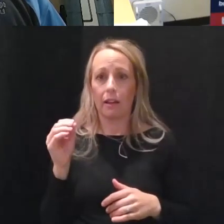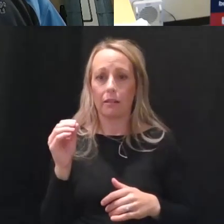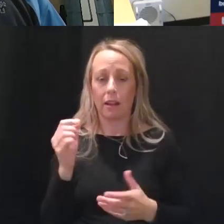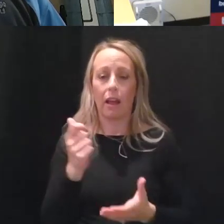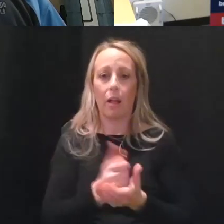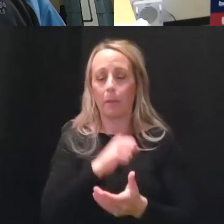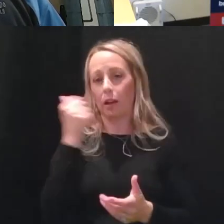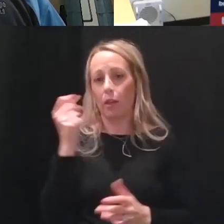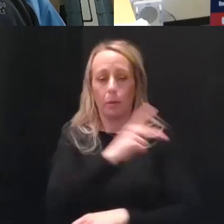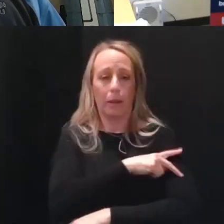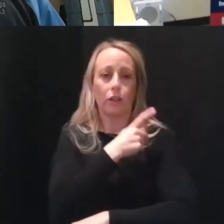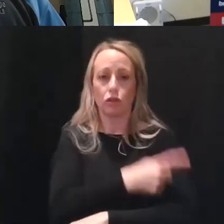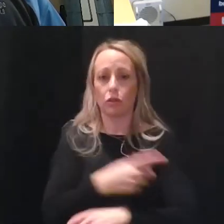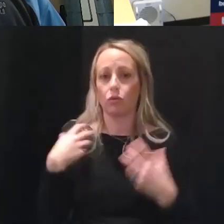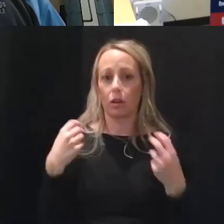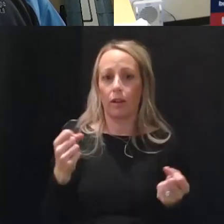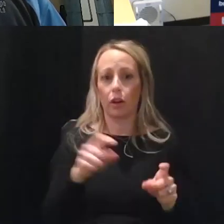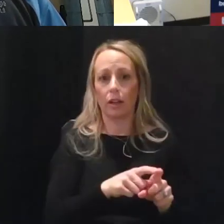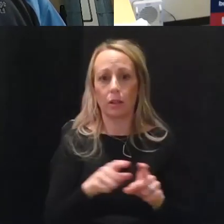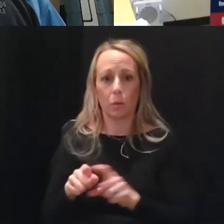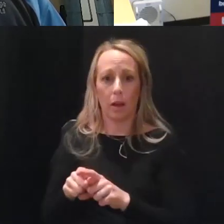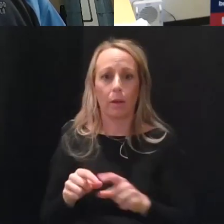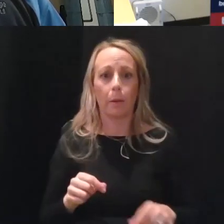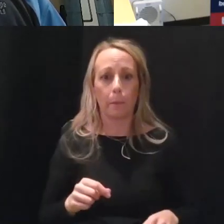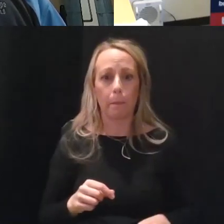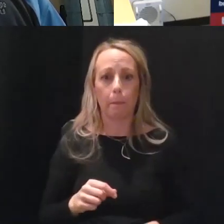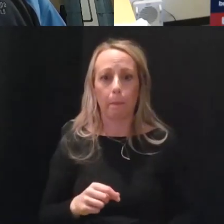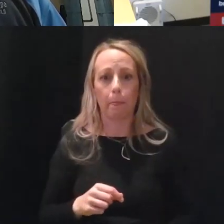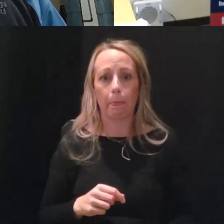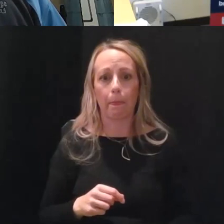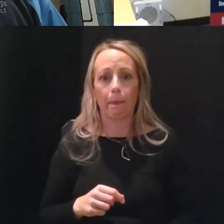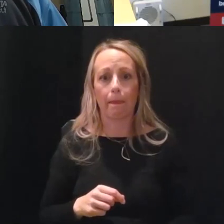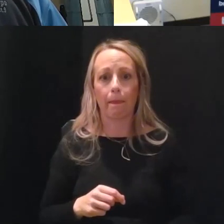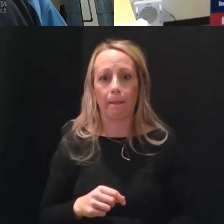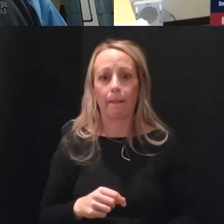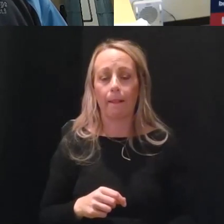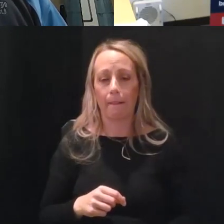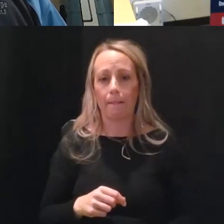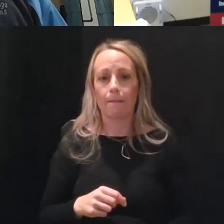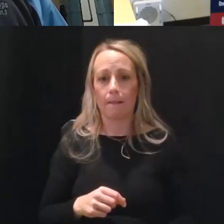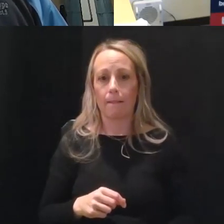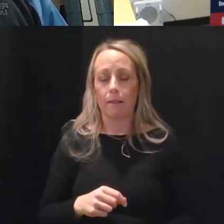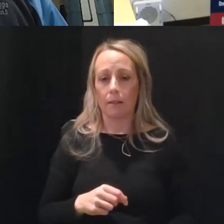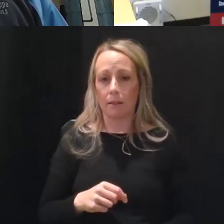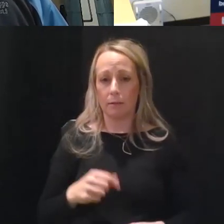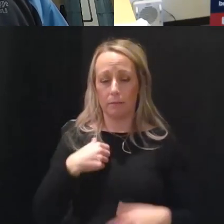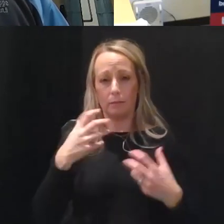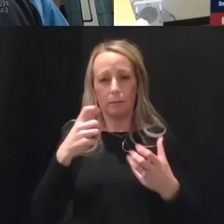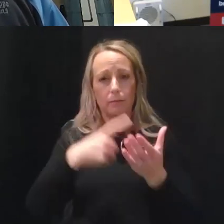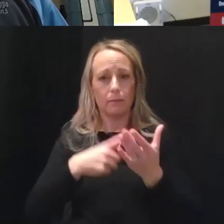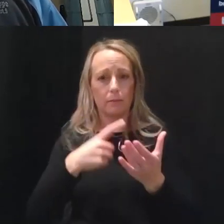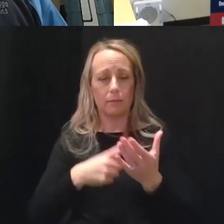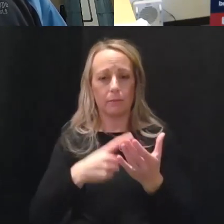helping other patients recover from what you've been through. But I do want to talk about how throughout this pandemic, the hospital needs